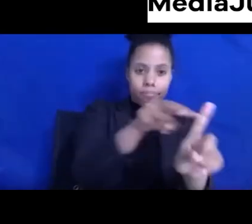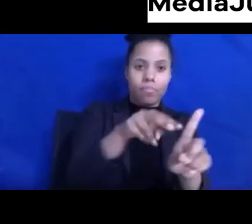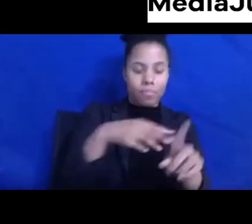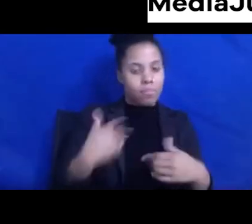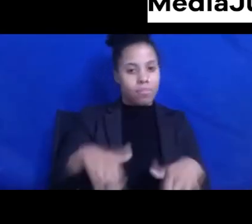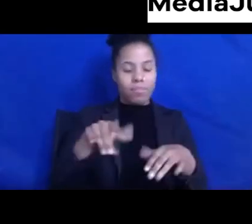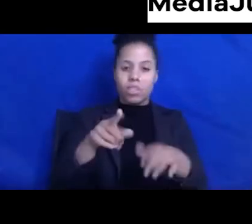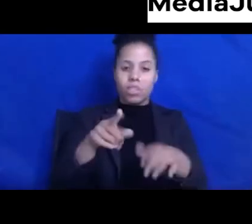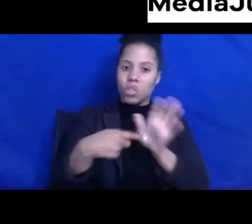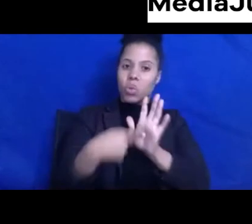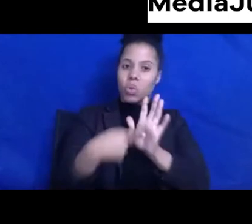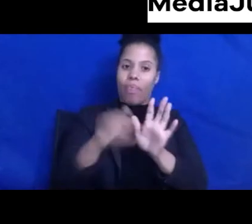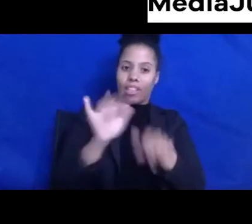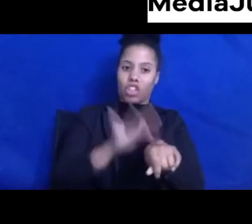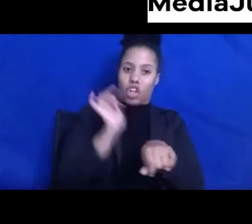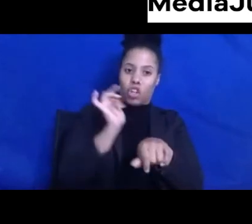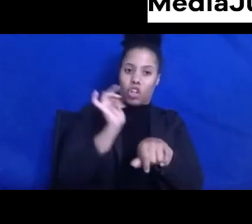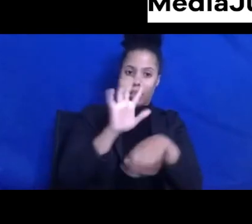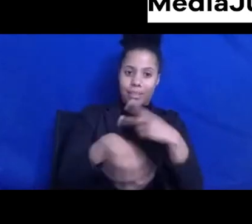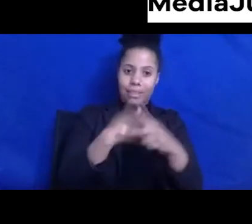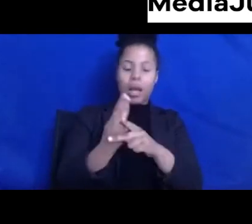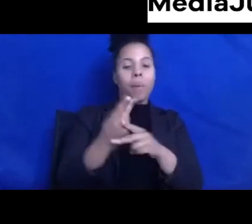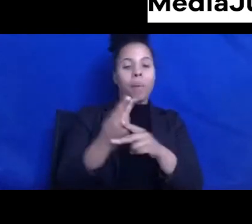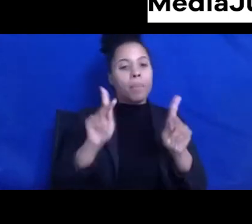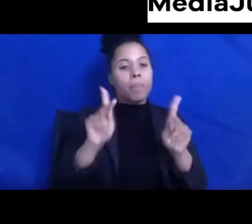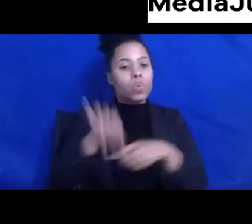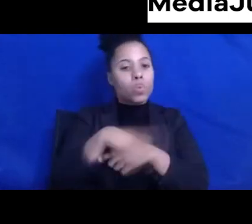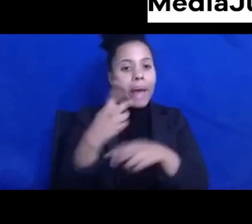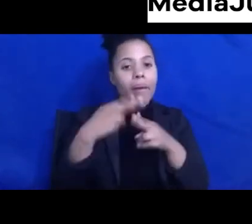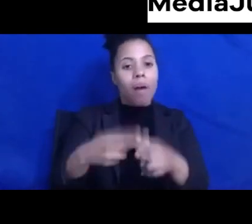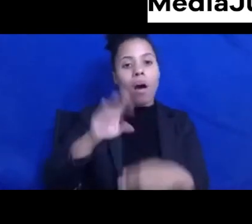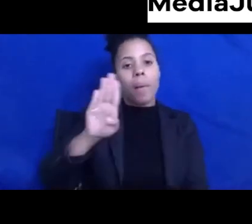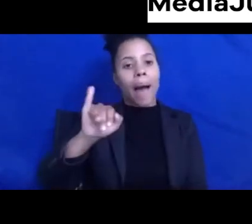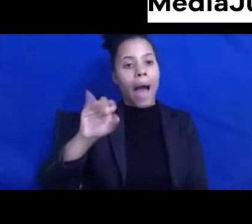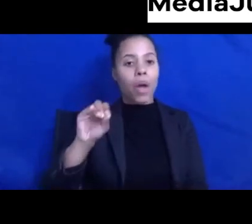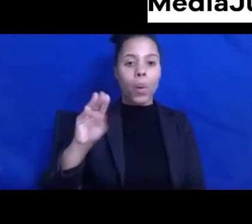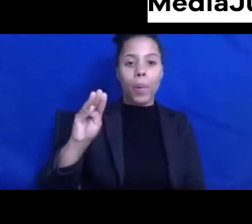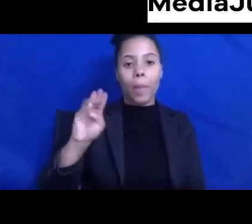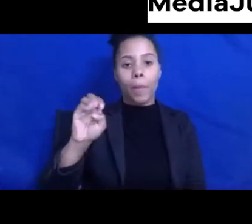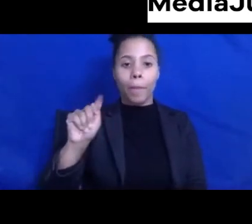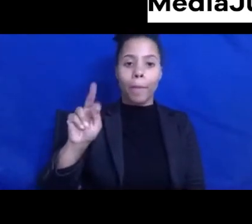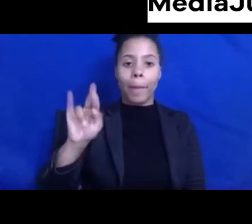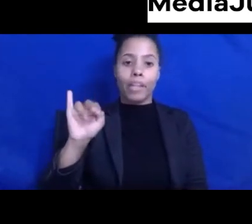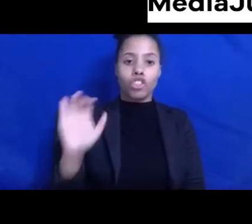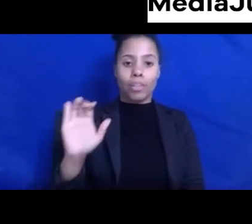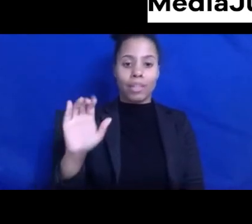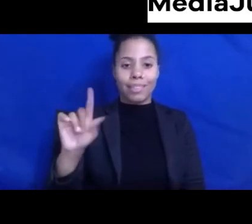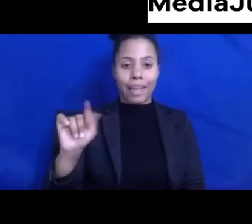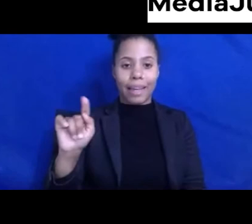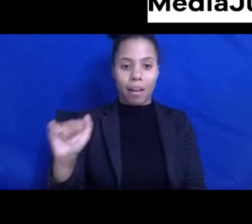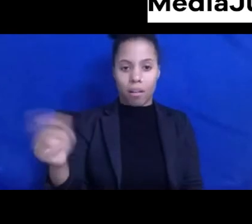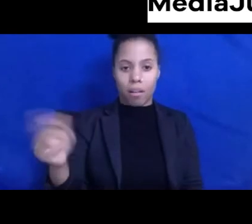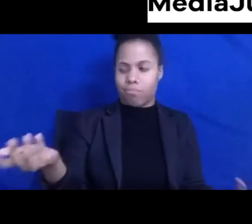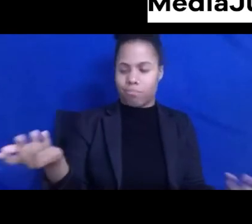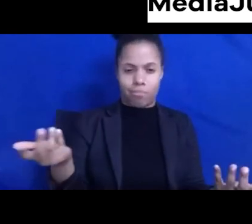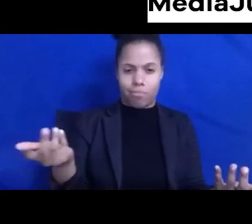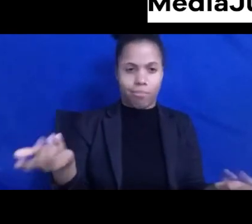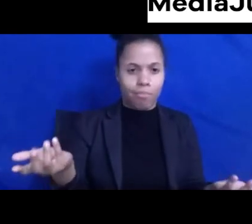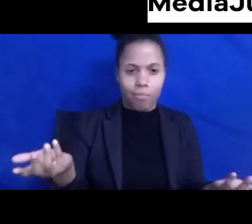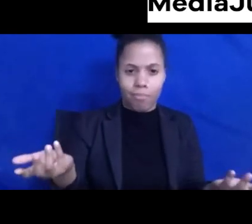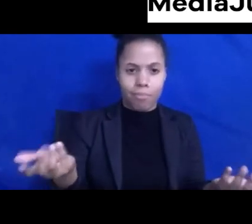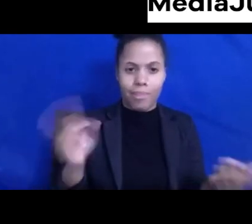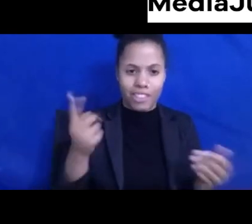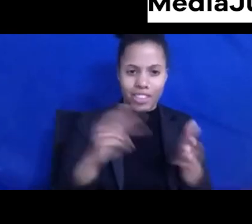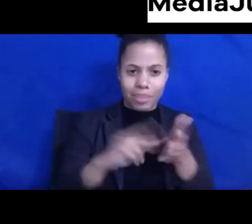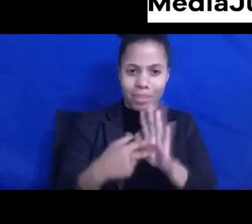people these days call biometric data, which is just body measurements, right? And